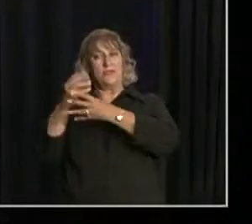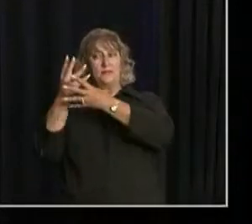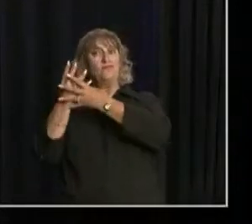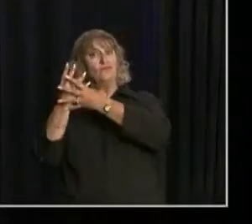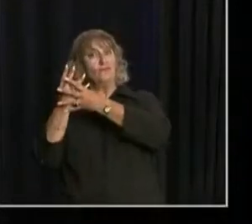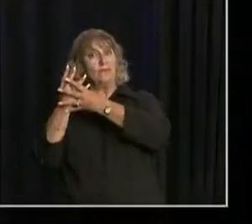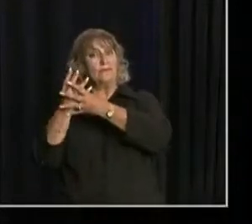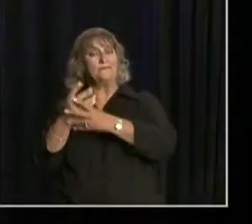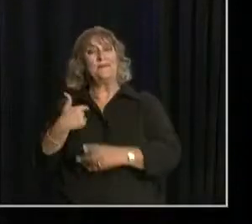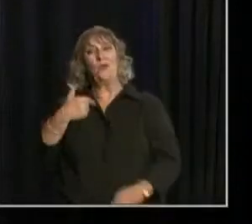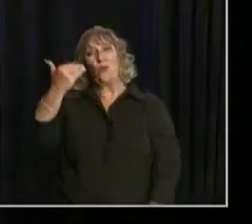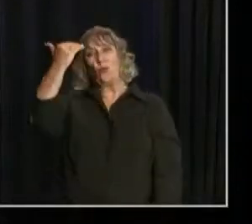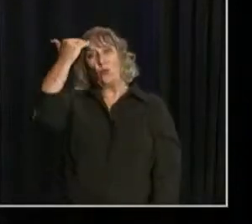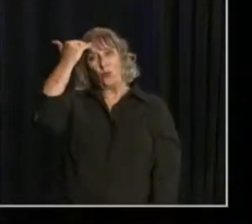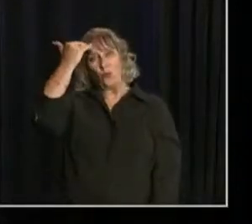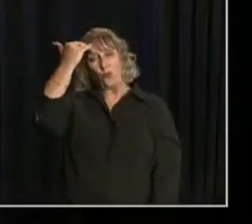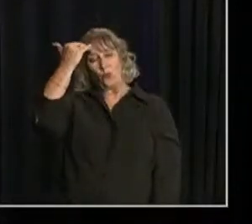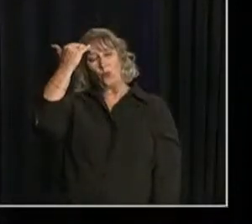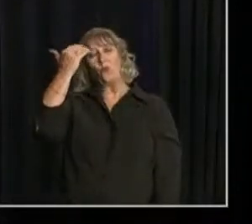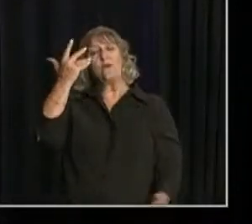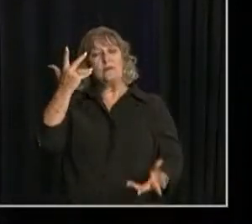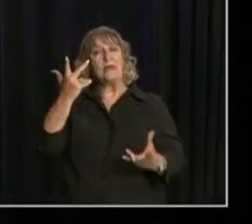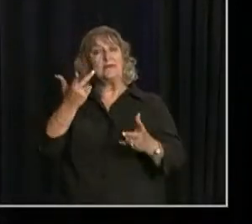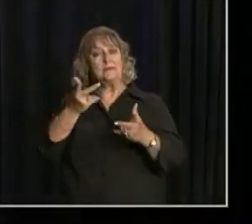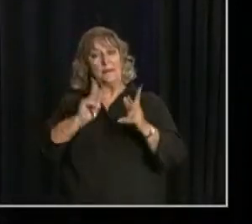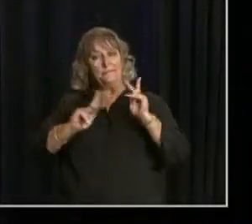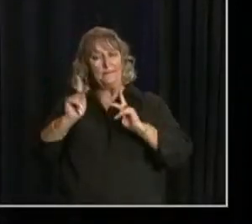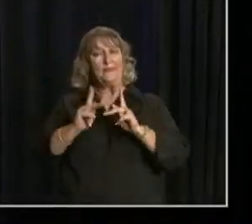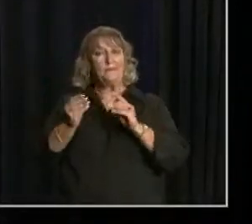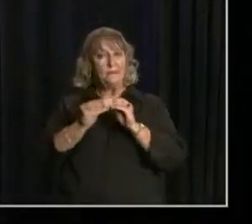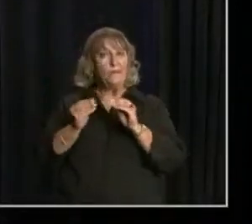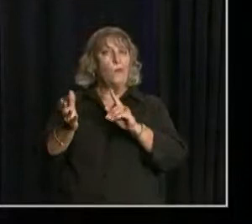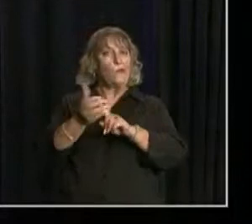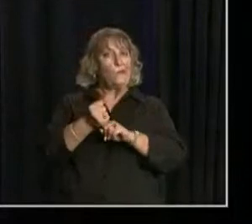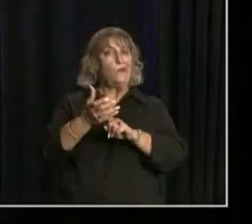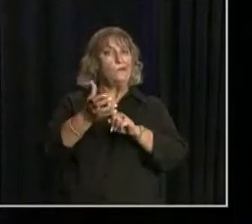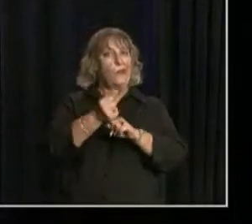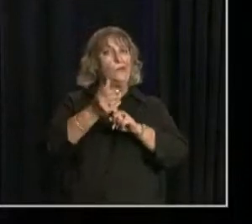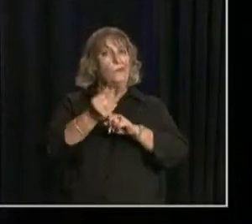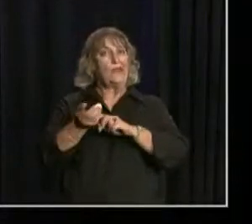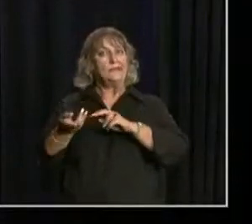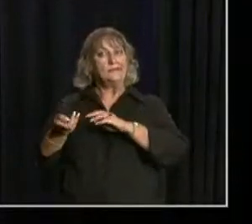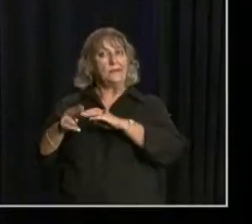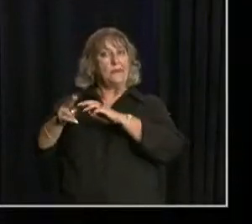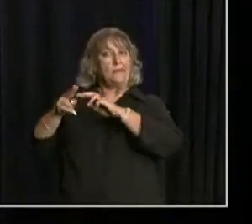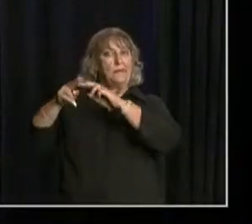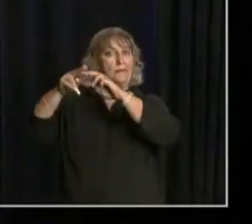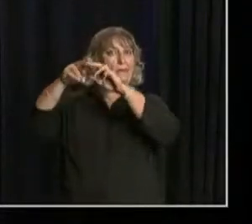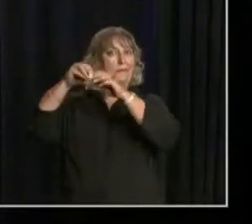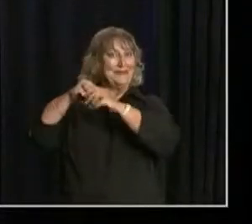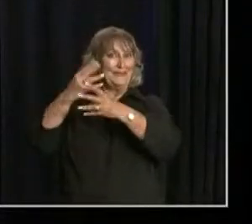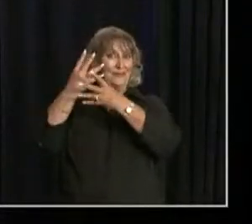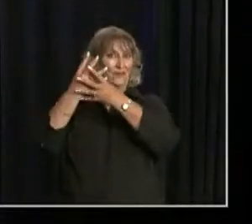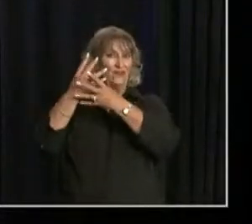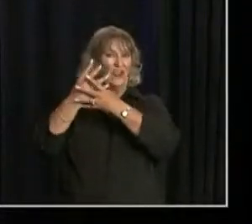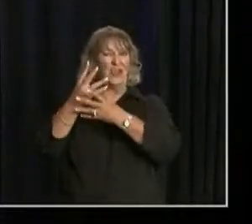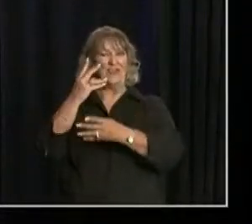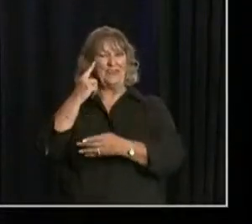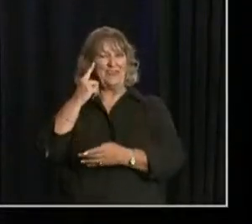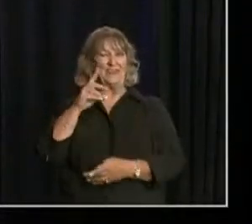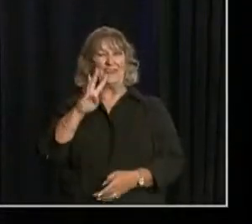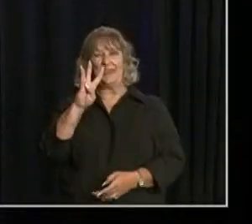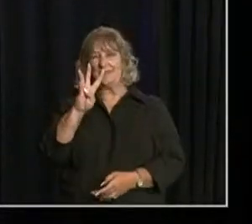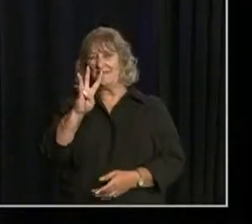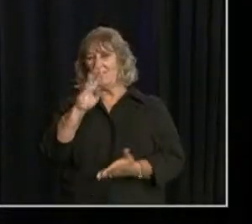we're dealing with increased number population-wise at the jail. I think we're somewhere around 4,600 there in the